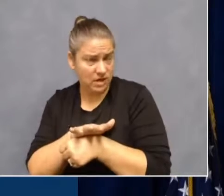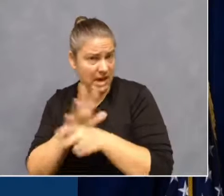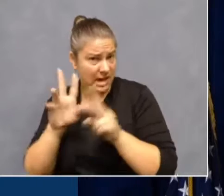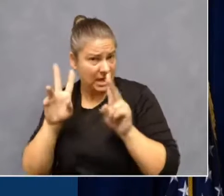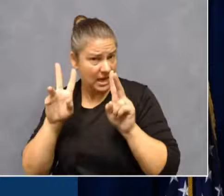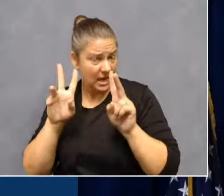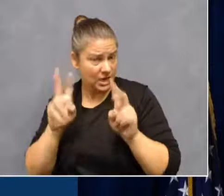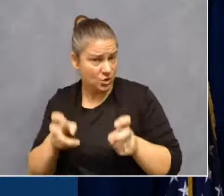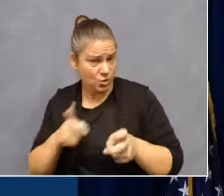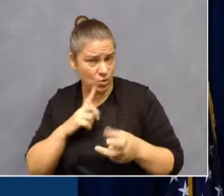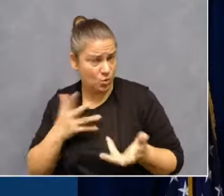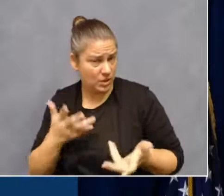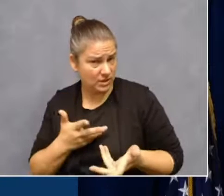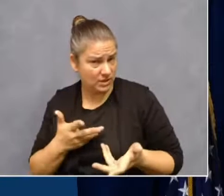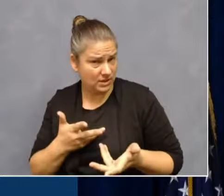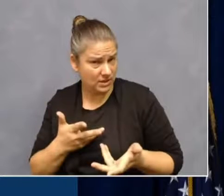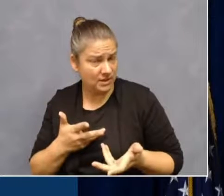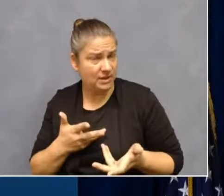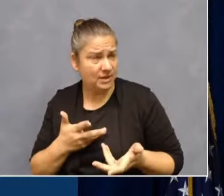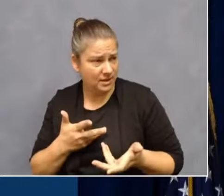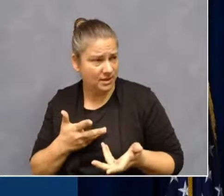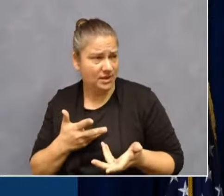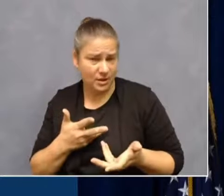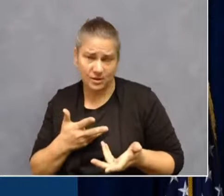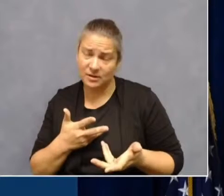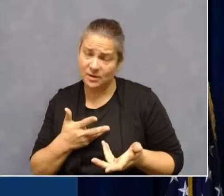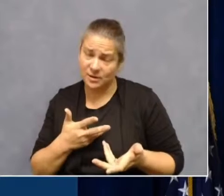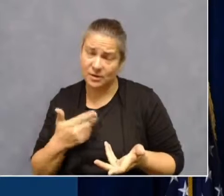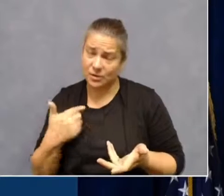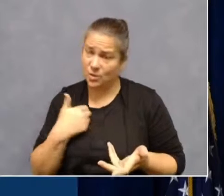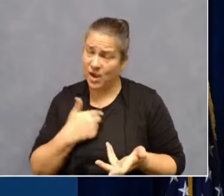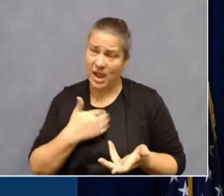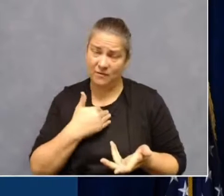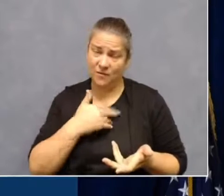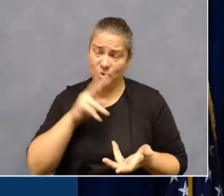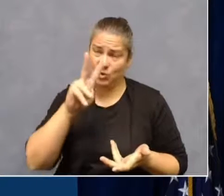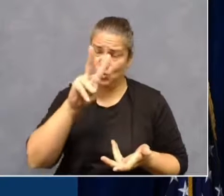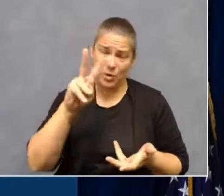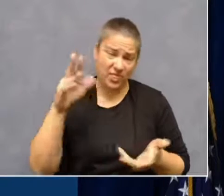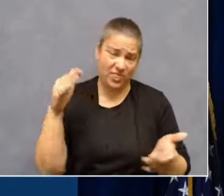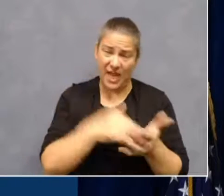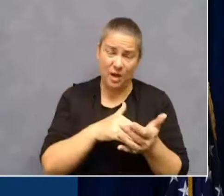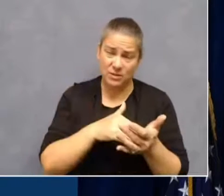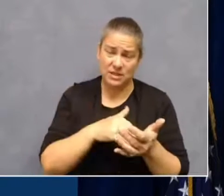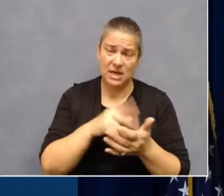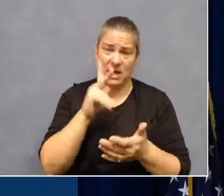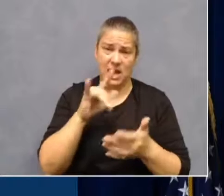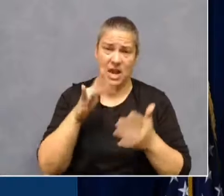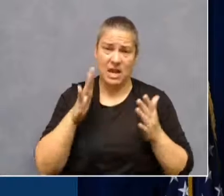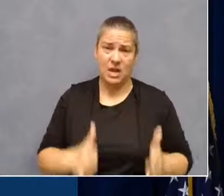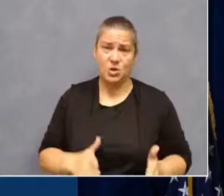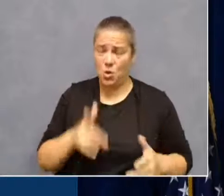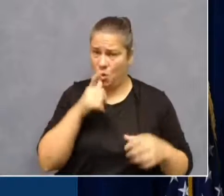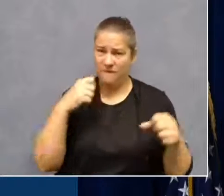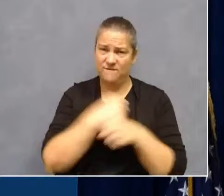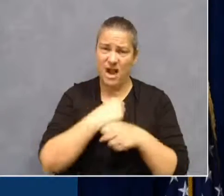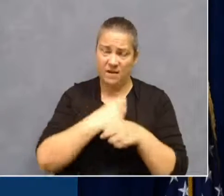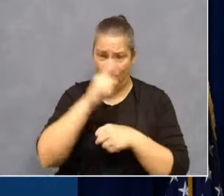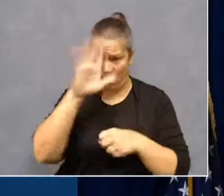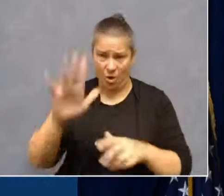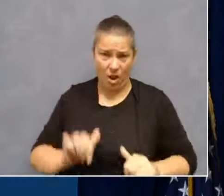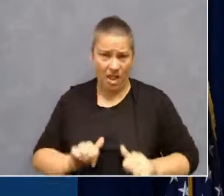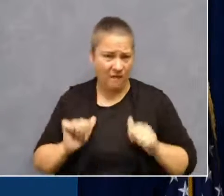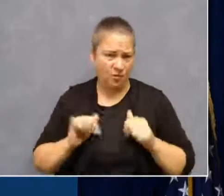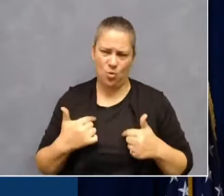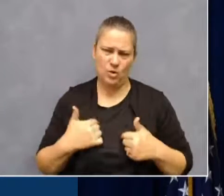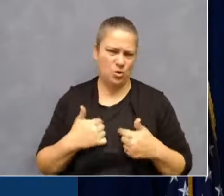It would mean that we have 2,000 plus Kentuckians fighting for their lives, and we don't